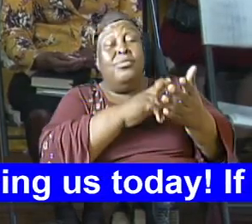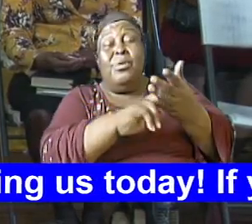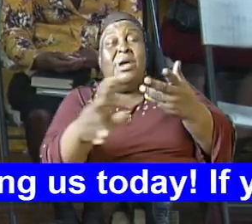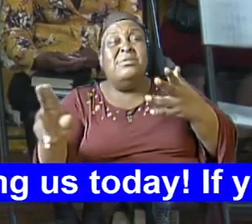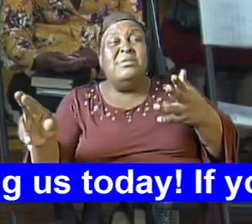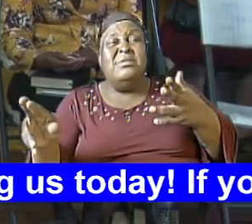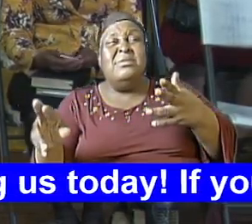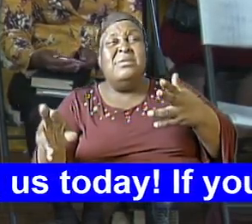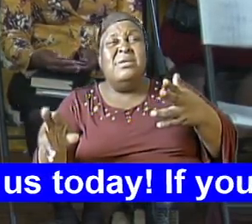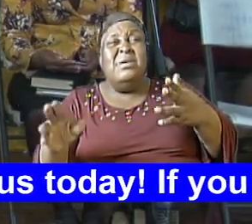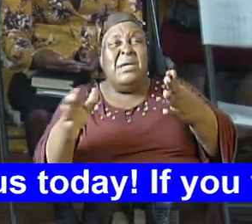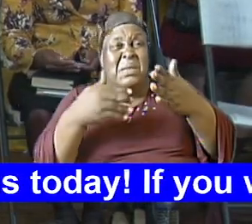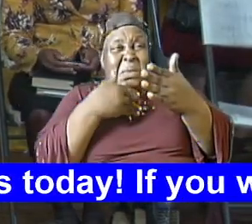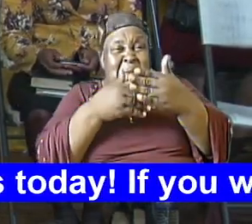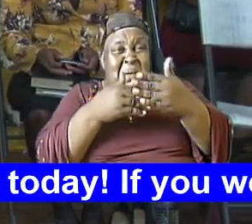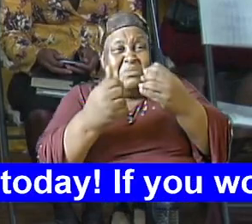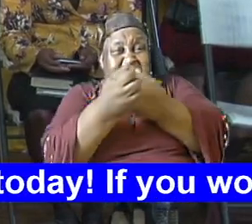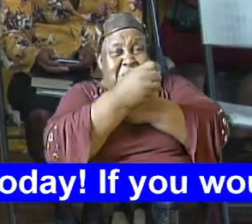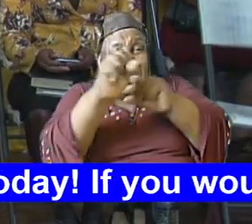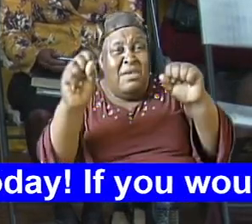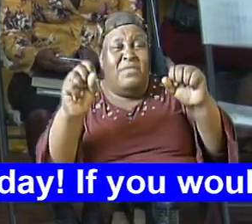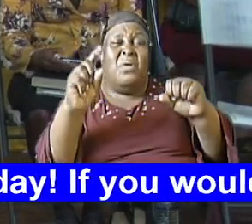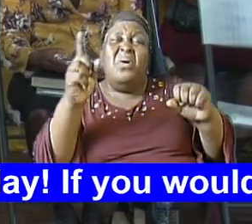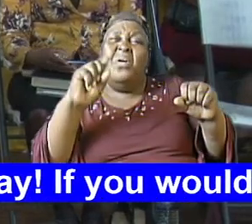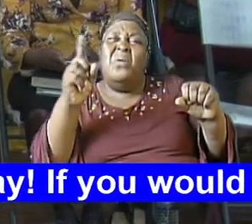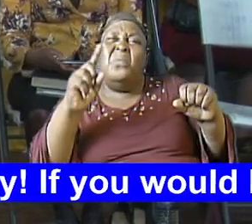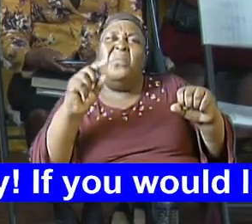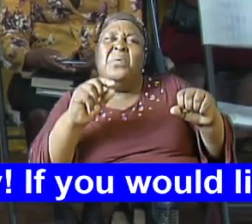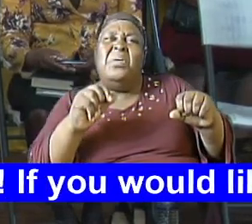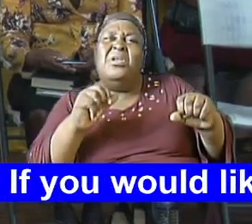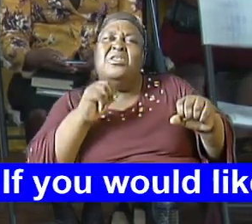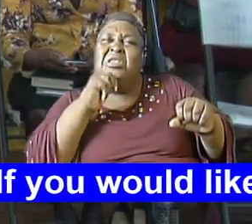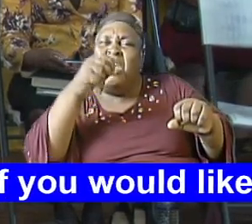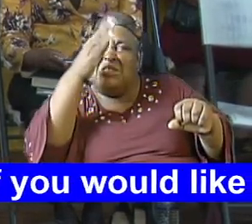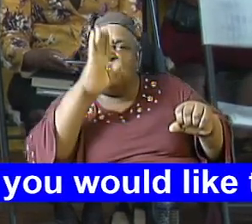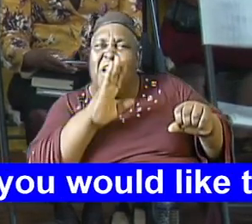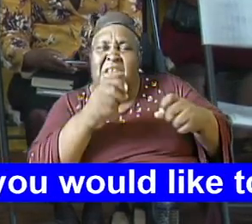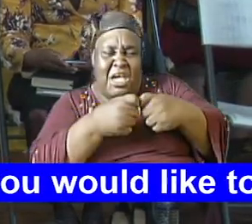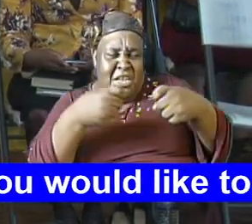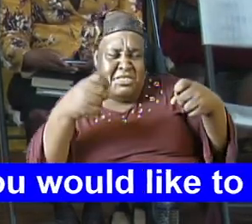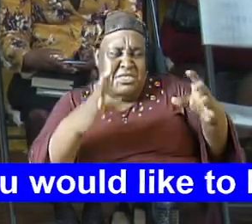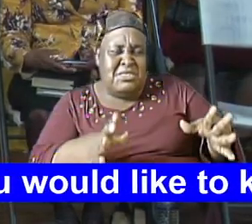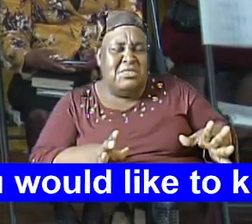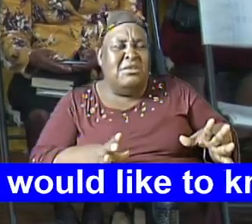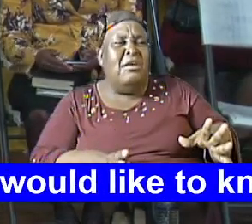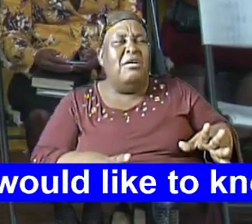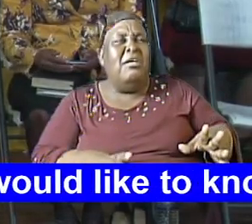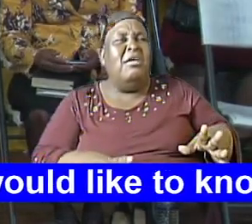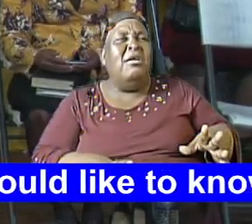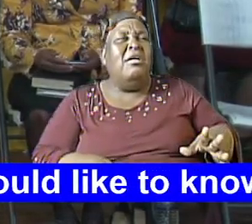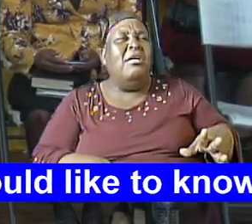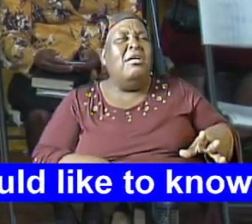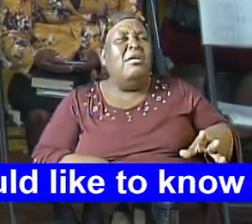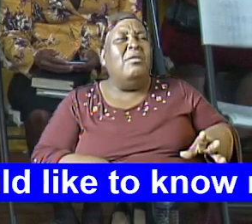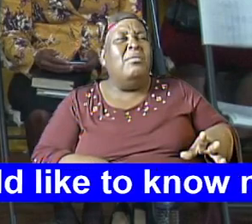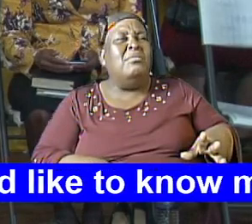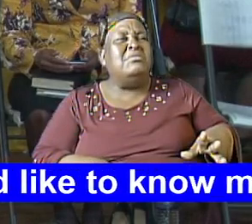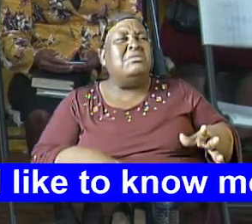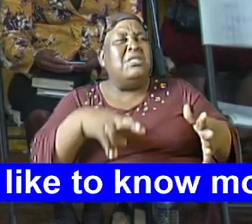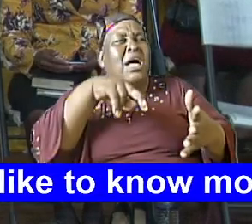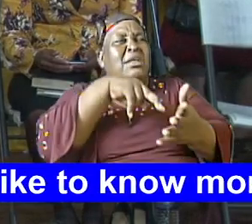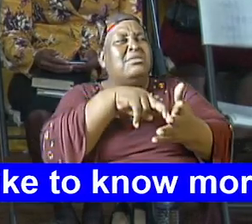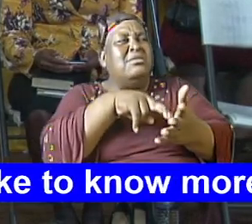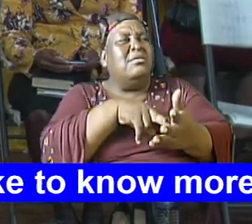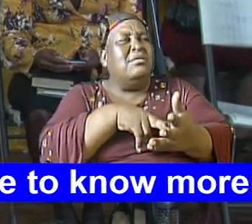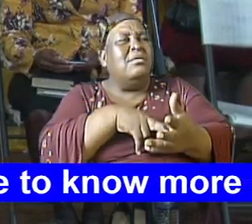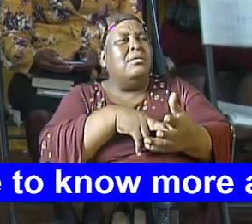righteous scarcely be saved, where shall the ungodly and the sinner appear? So if we're not even thinking about making a